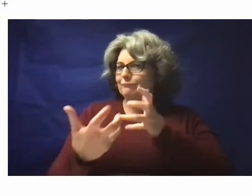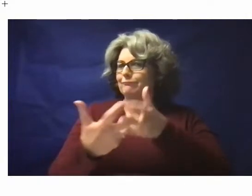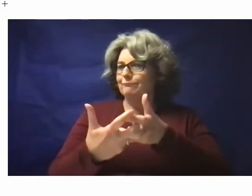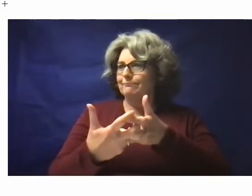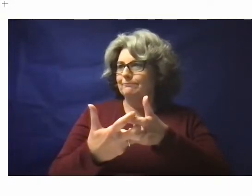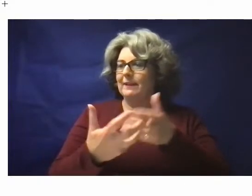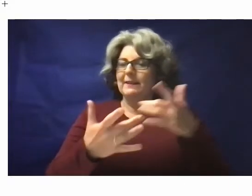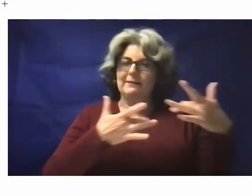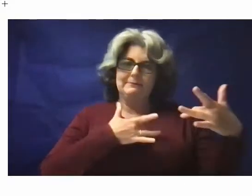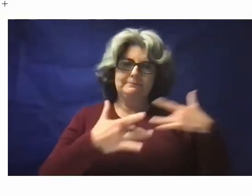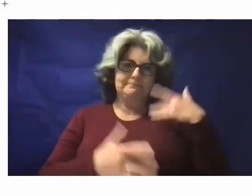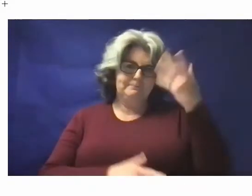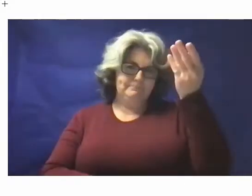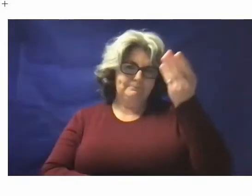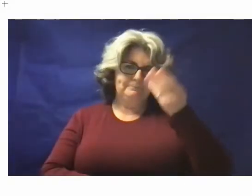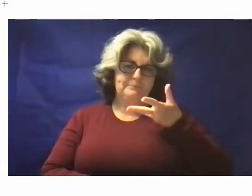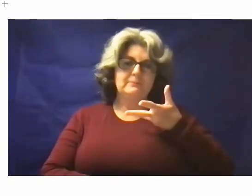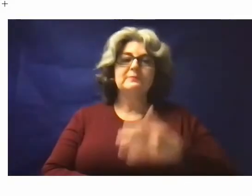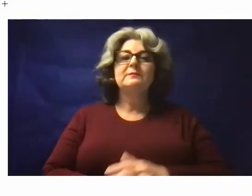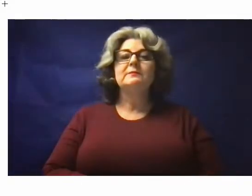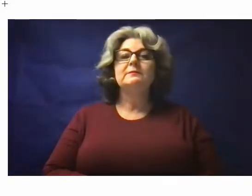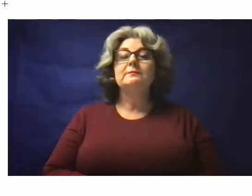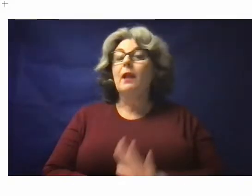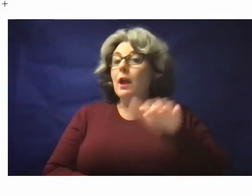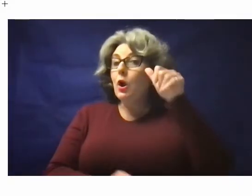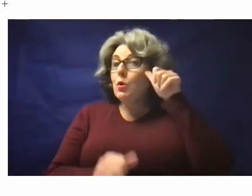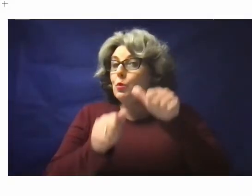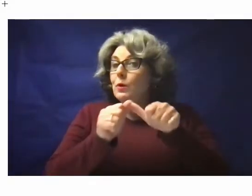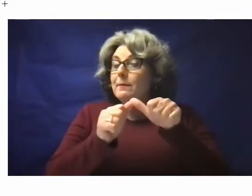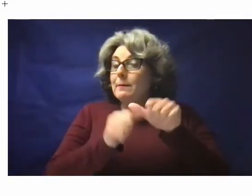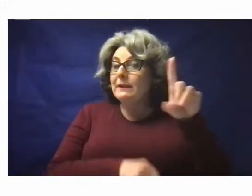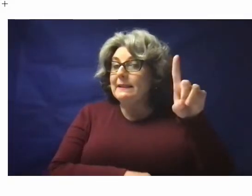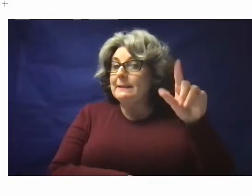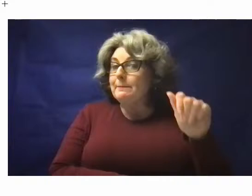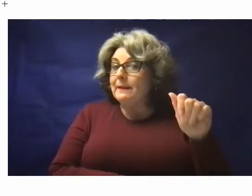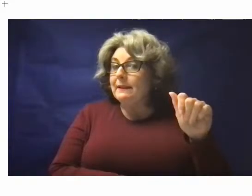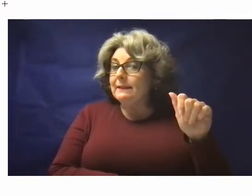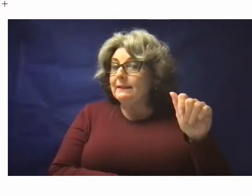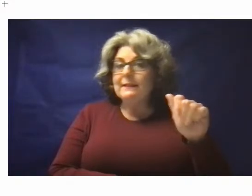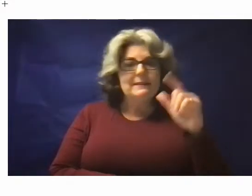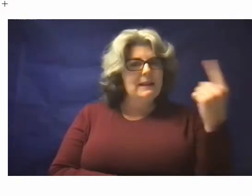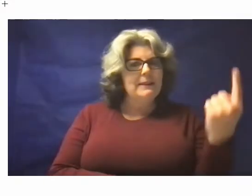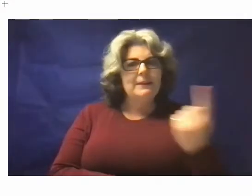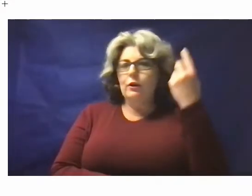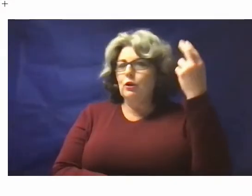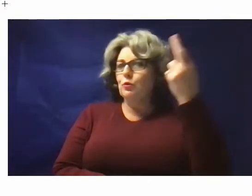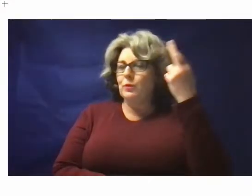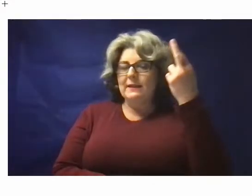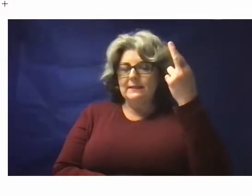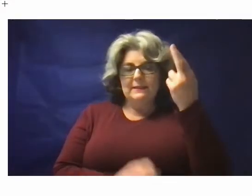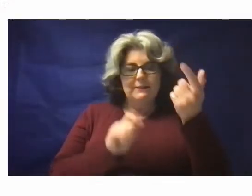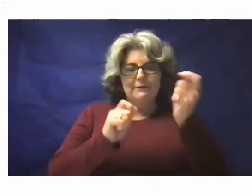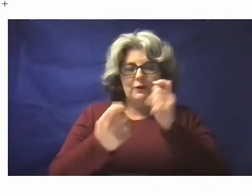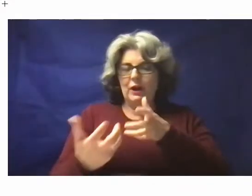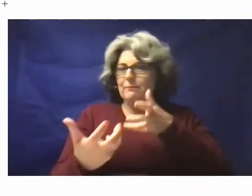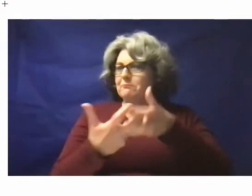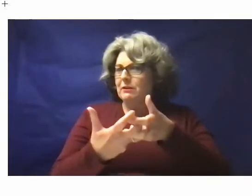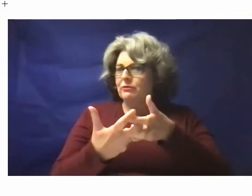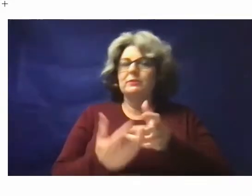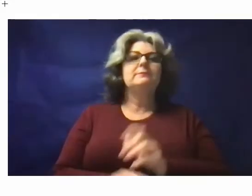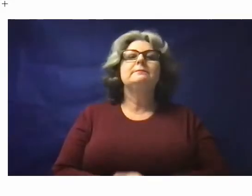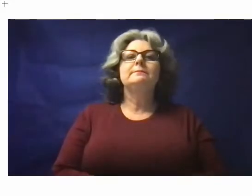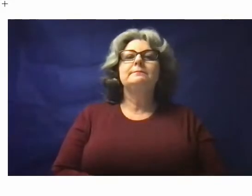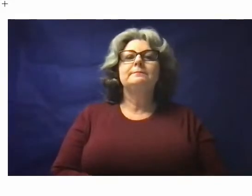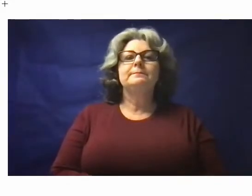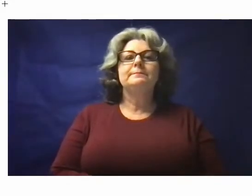concern. And again, remember that disability is not the only ground for which you can get your accommodation. Other grounds